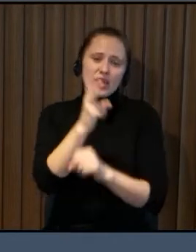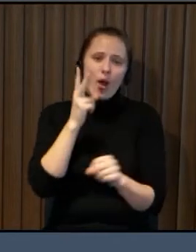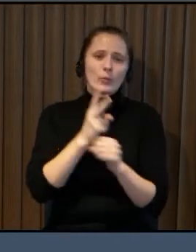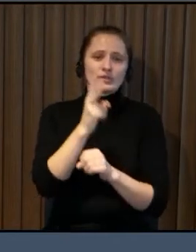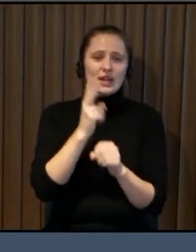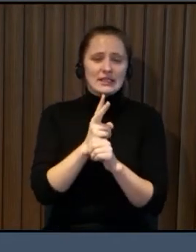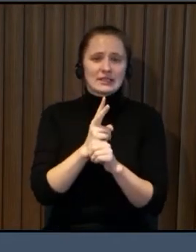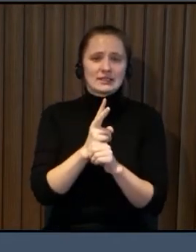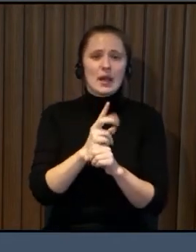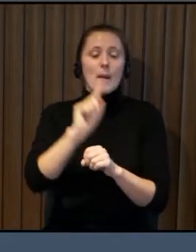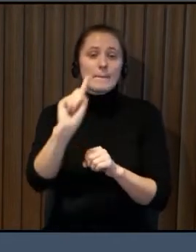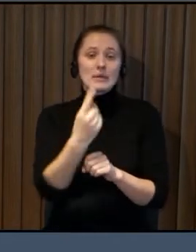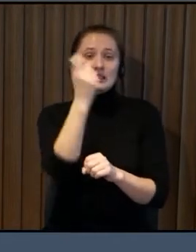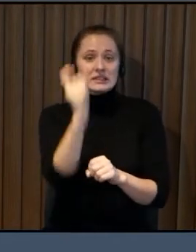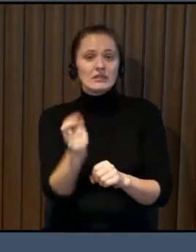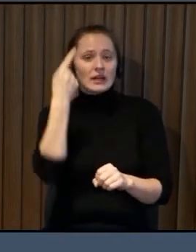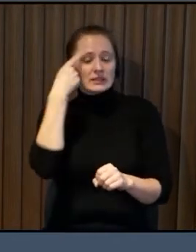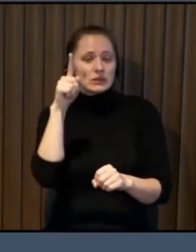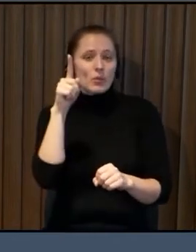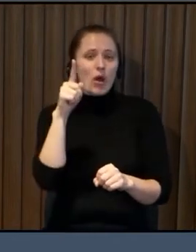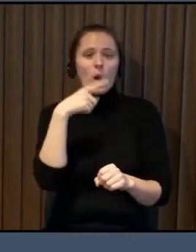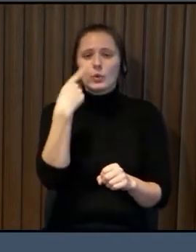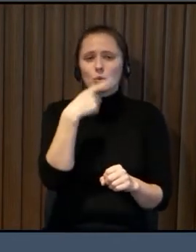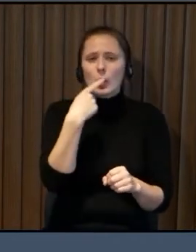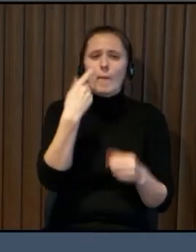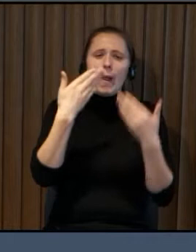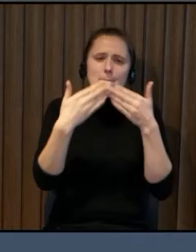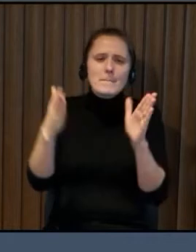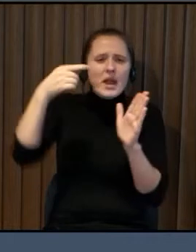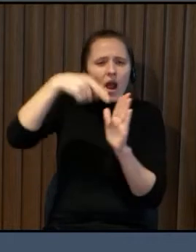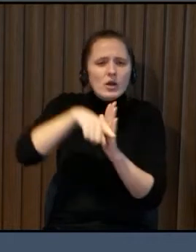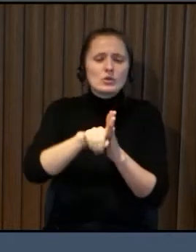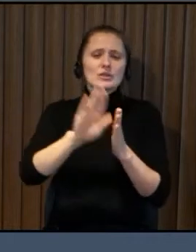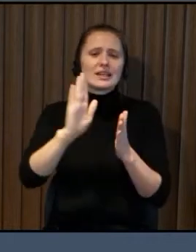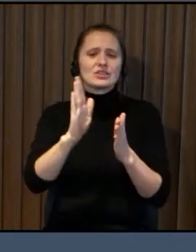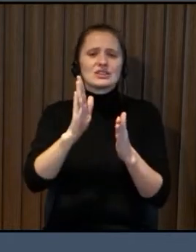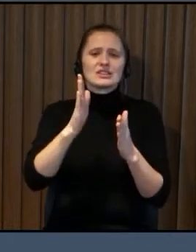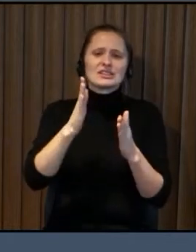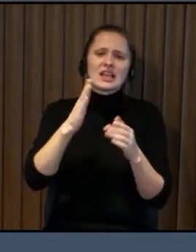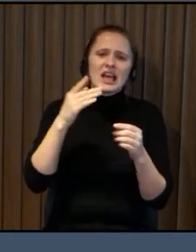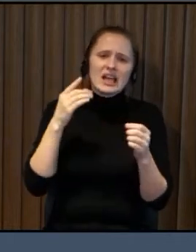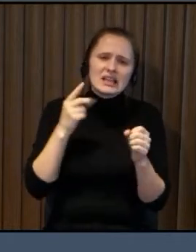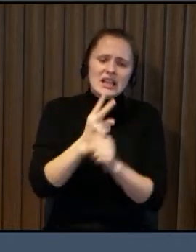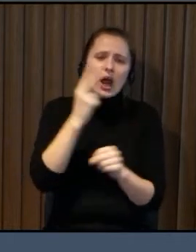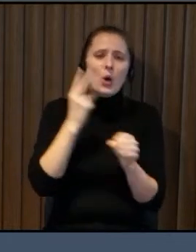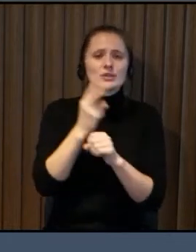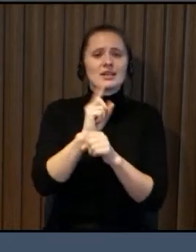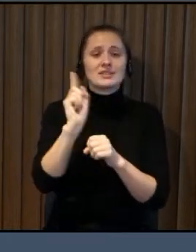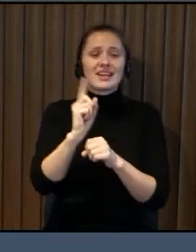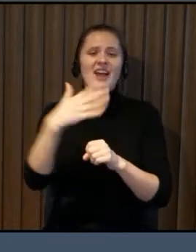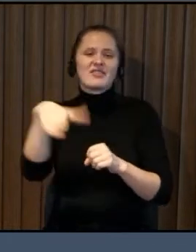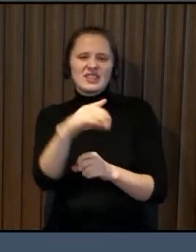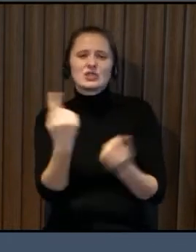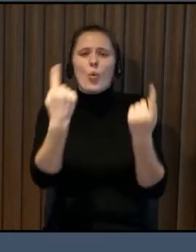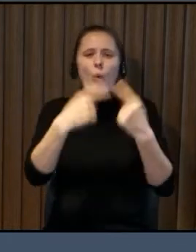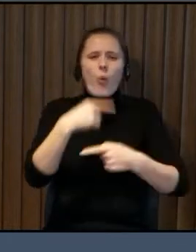all these functions can be disturbed with some problems. And when we speak about accessibility, we have